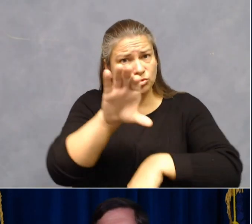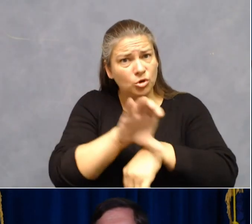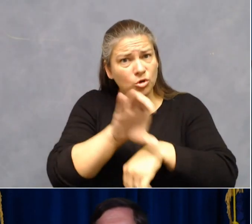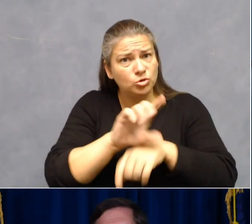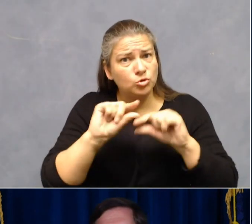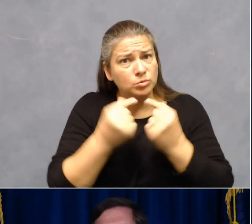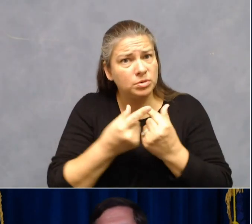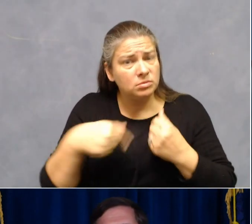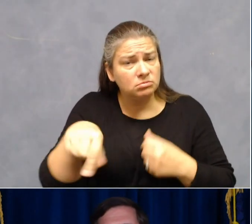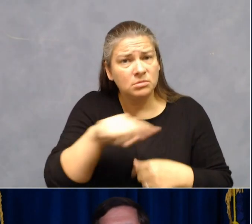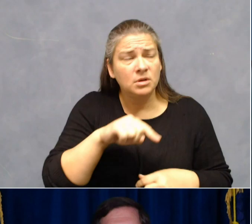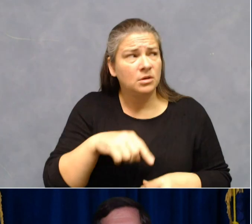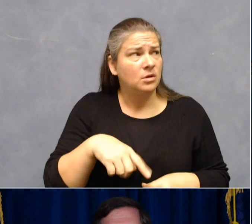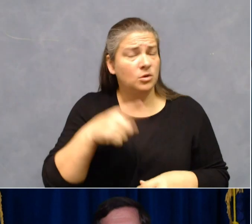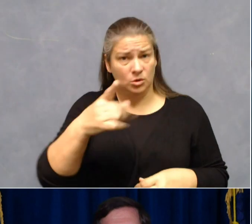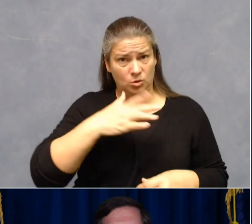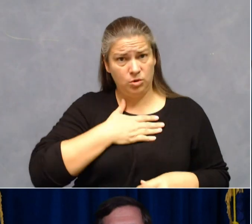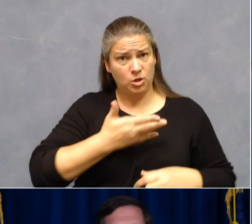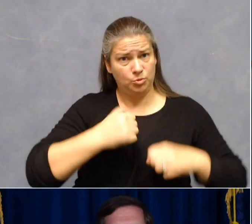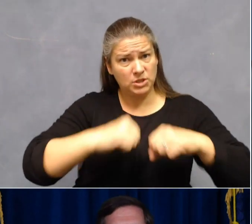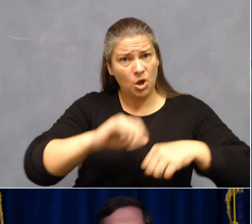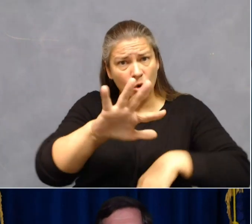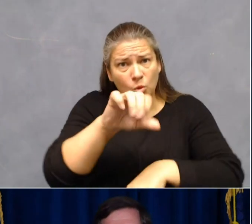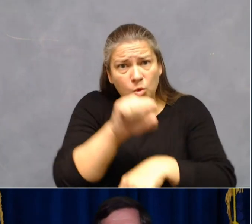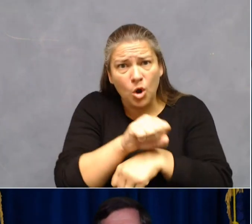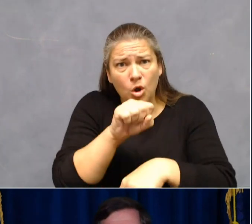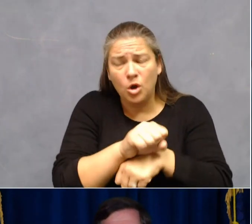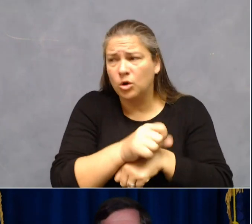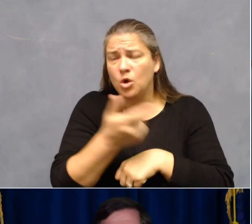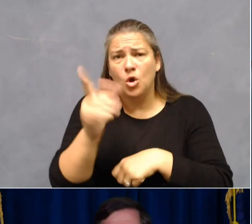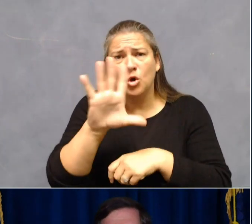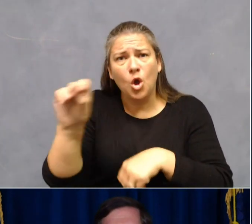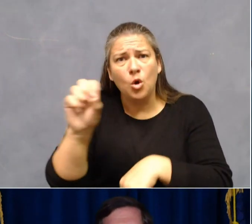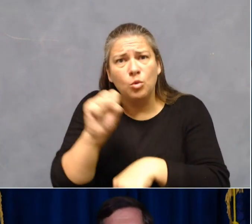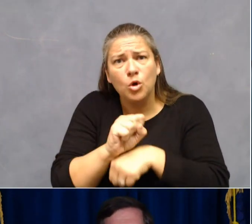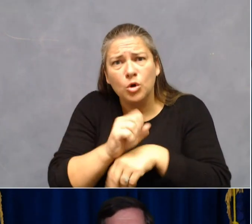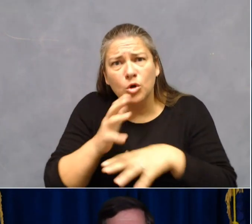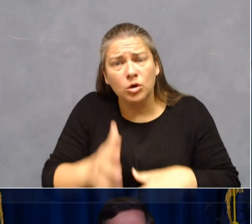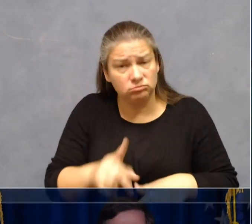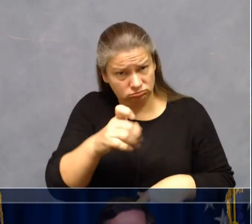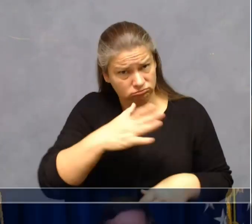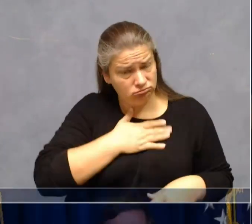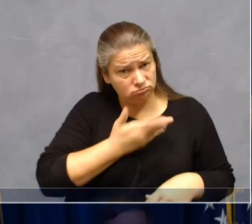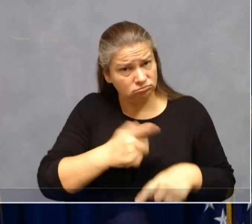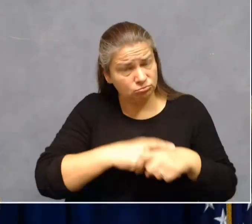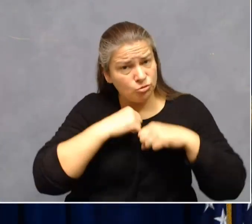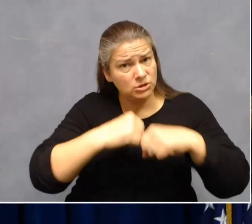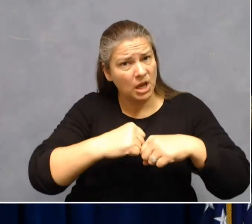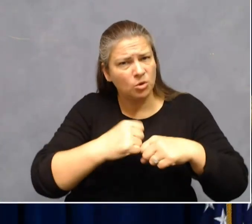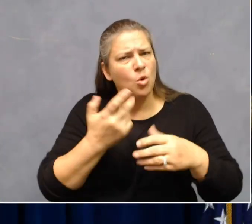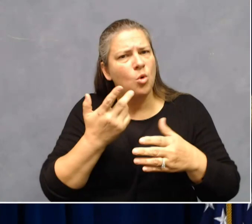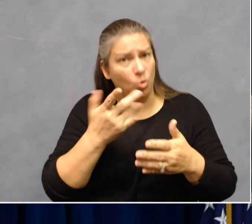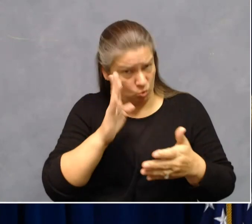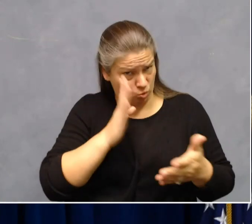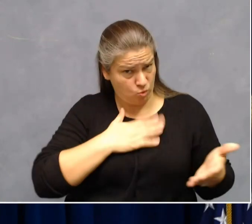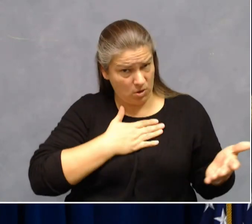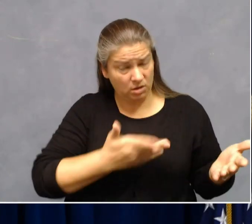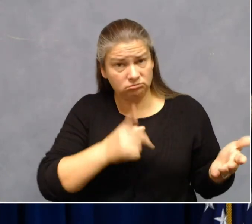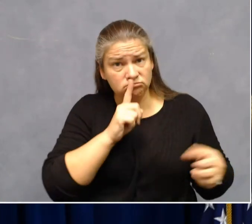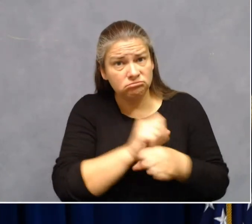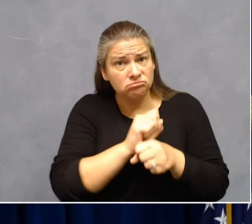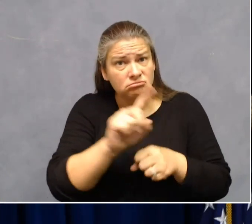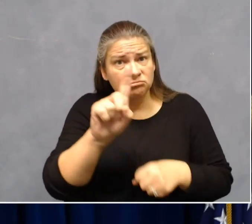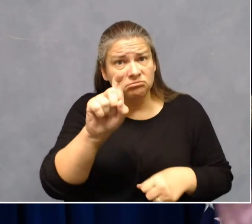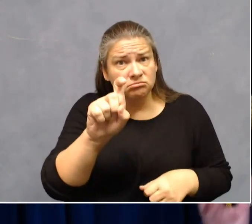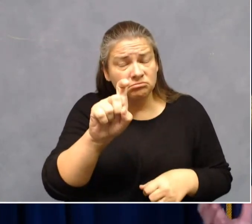protect the place where you work and the people that you work next to? What are you willing to do? I'm guessing if we'd asked that question